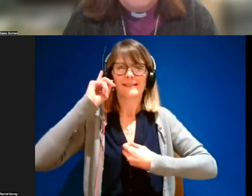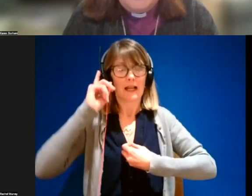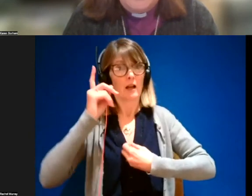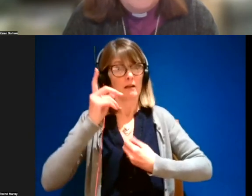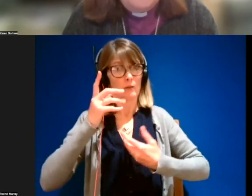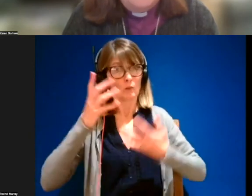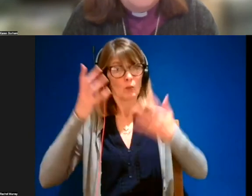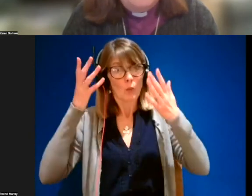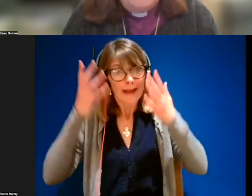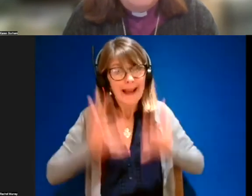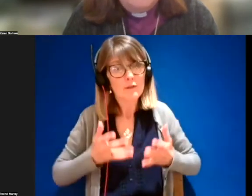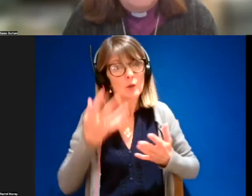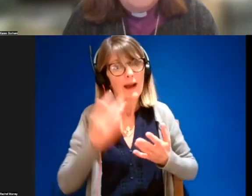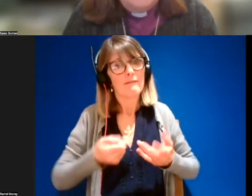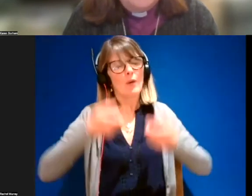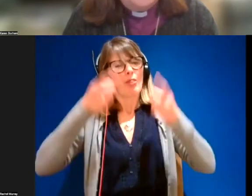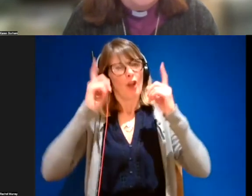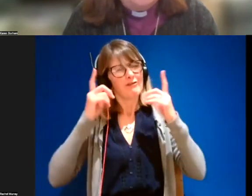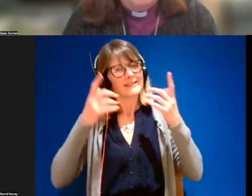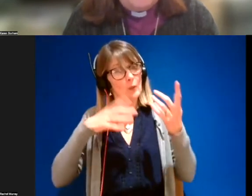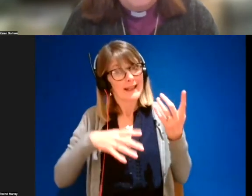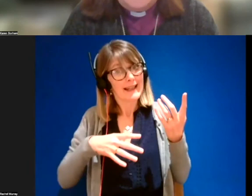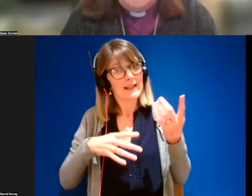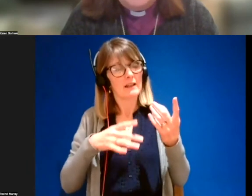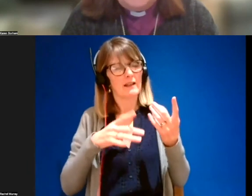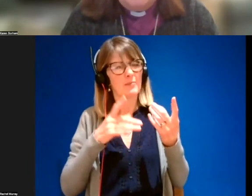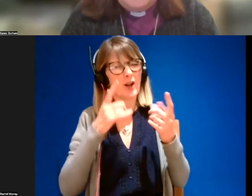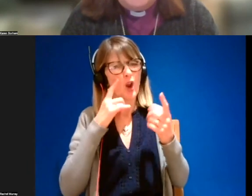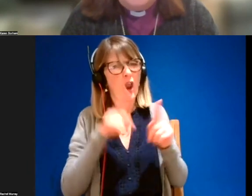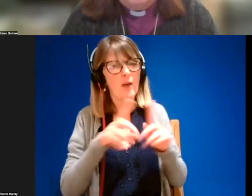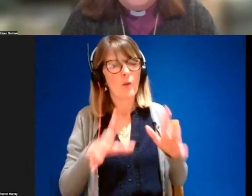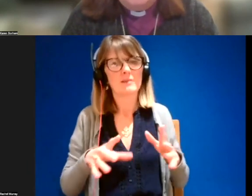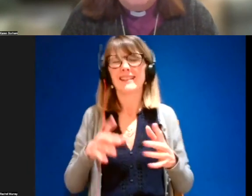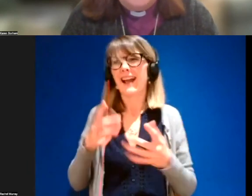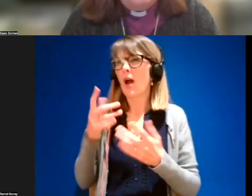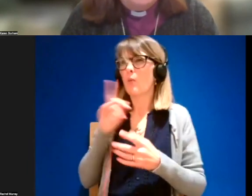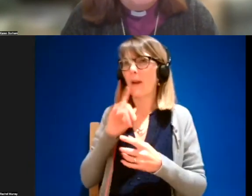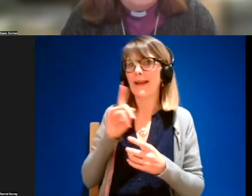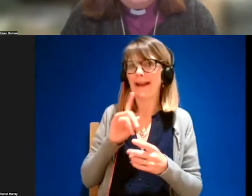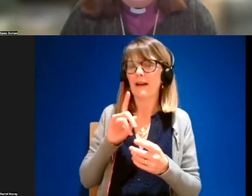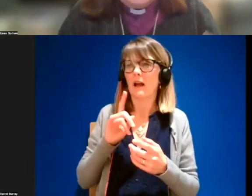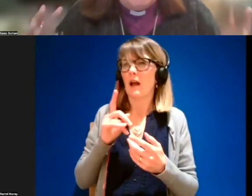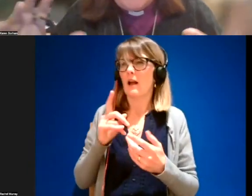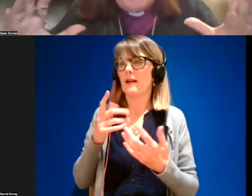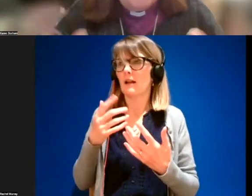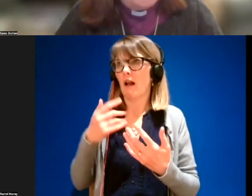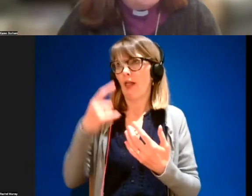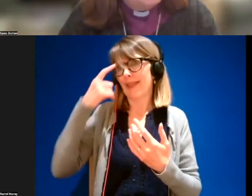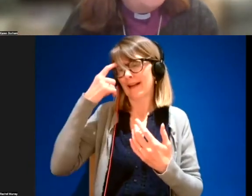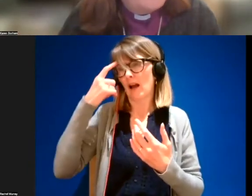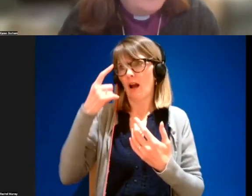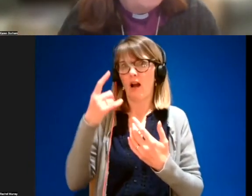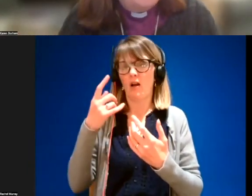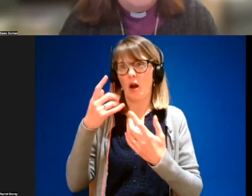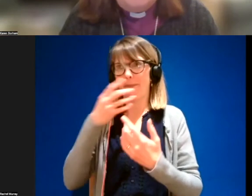What does that look like? Yeah, because I think we bulk against it, don't we? We kind of think that we you know, the authority figure and all of that